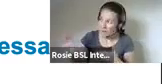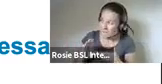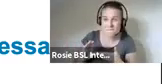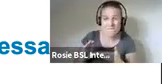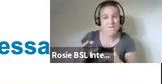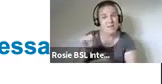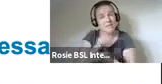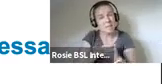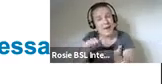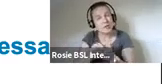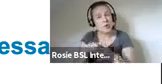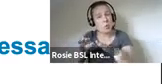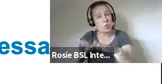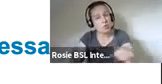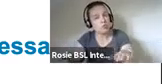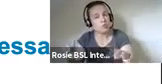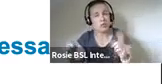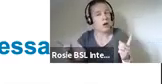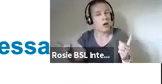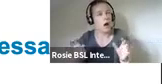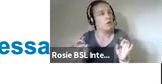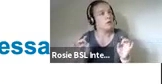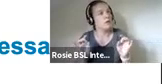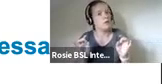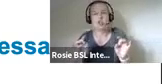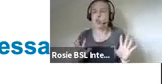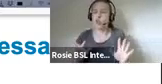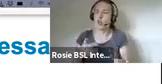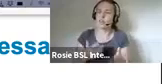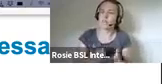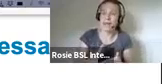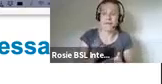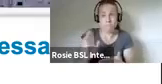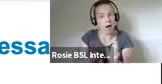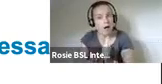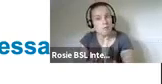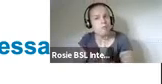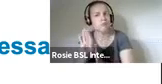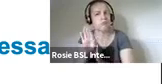that children just don't just survive, but actually thrive.